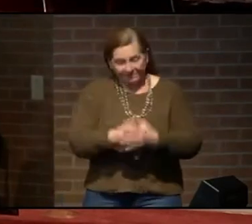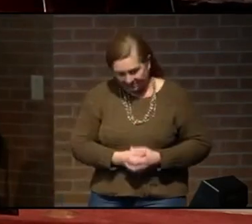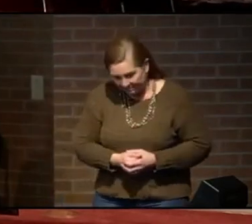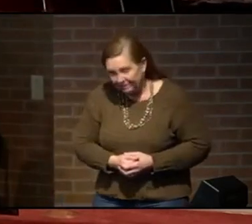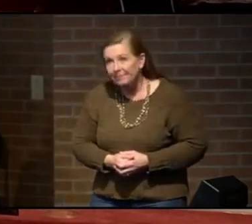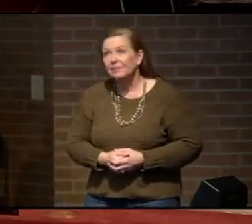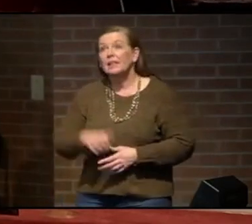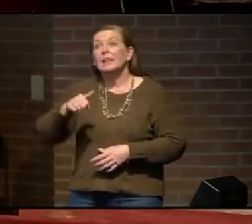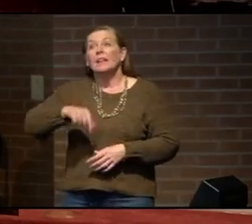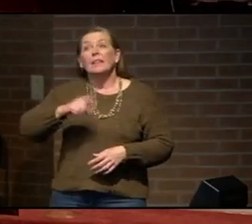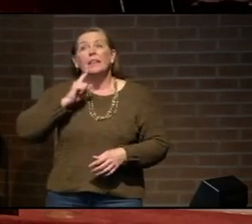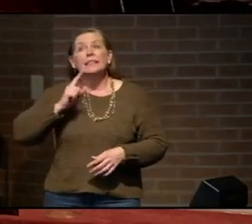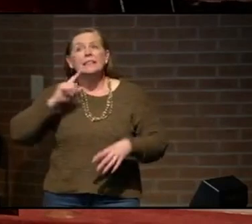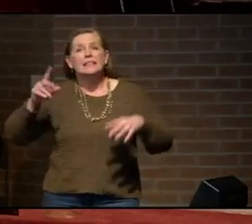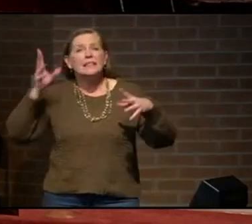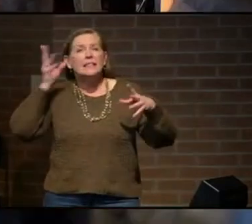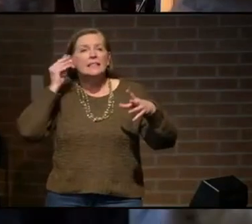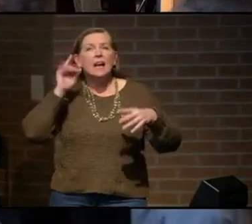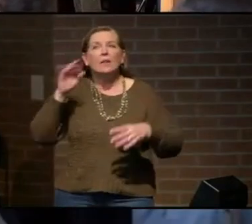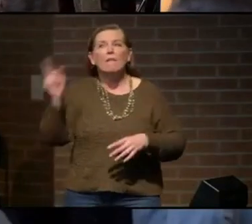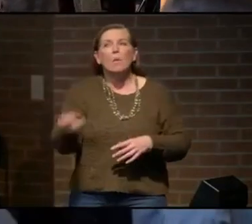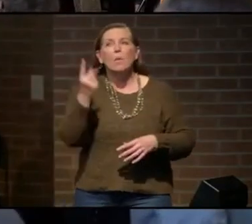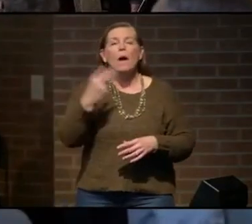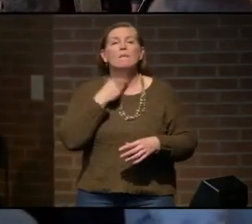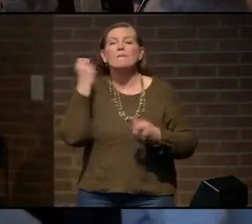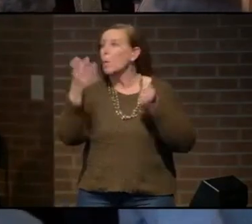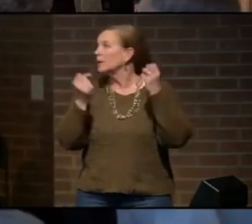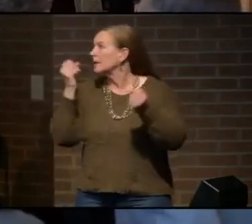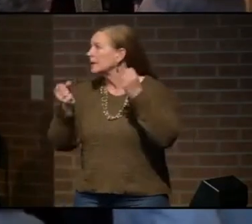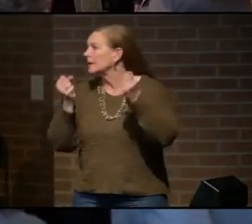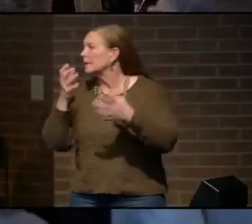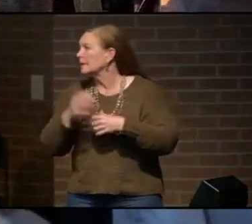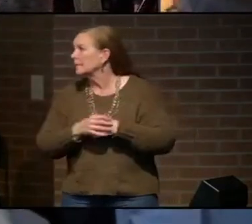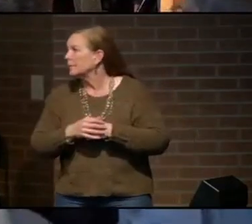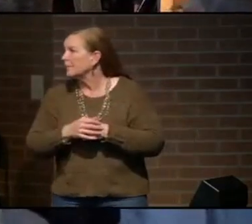This is the sound of one voice,